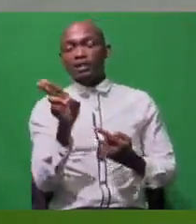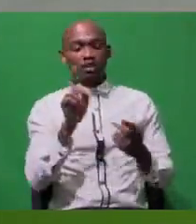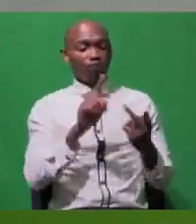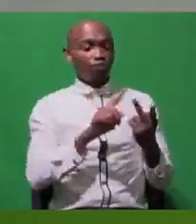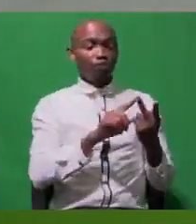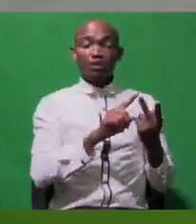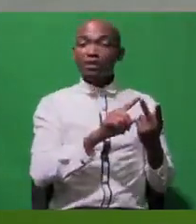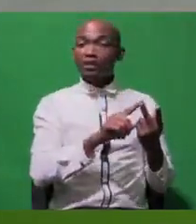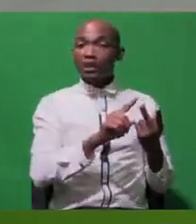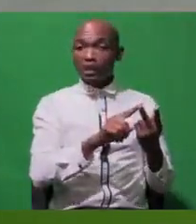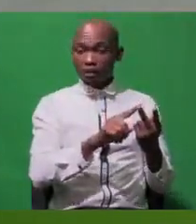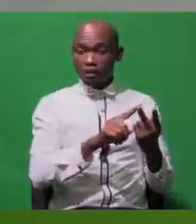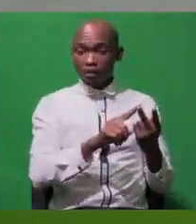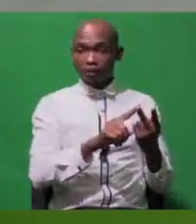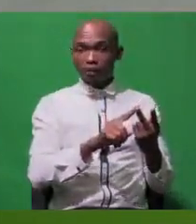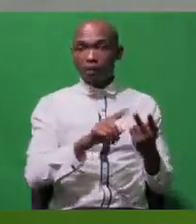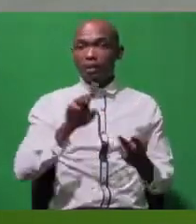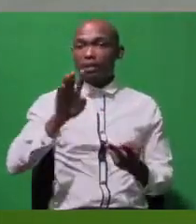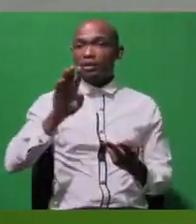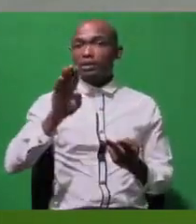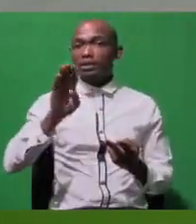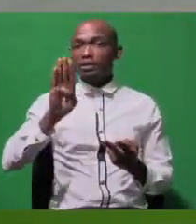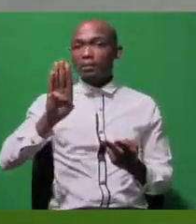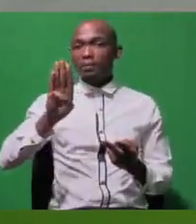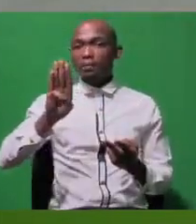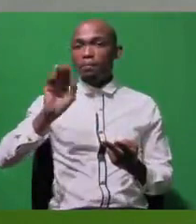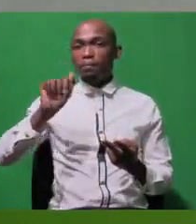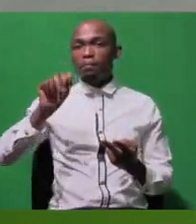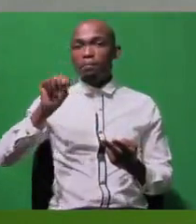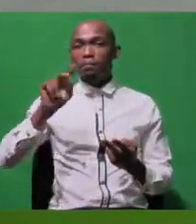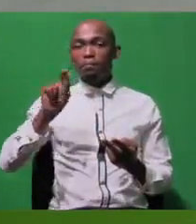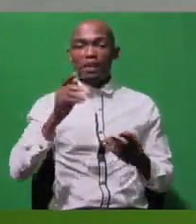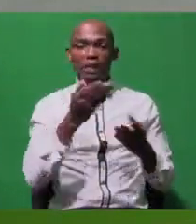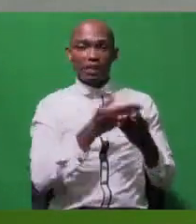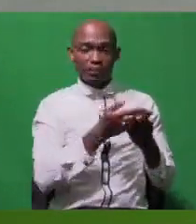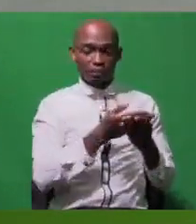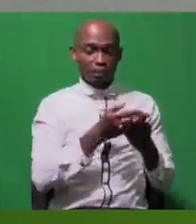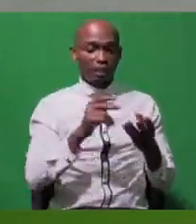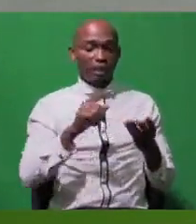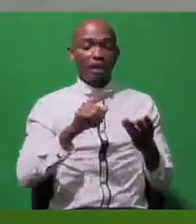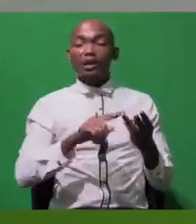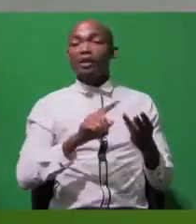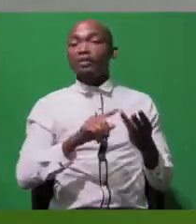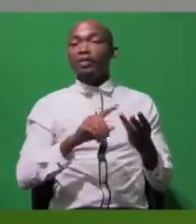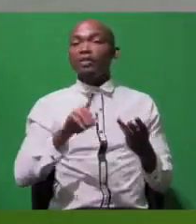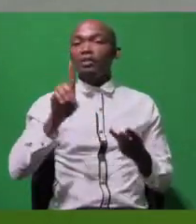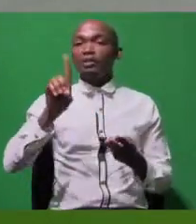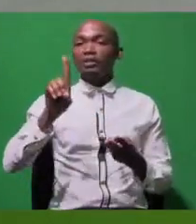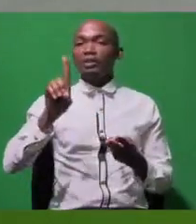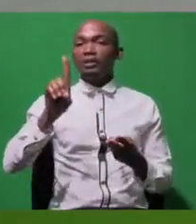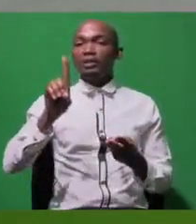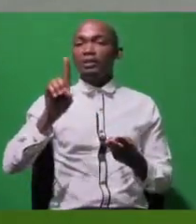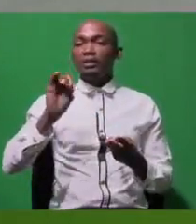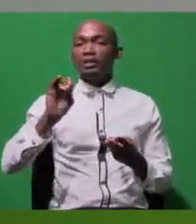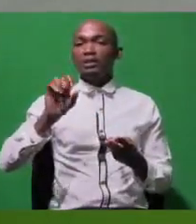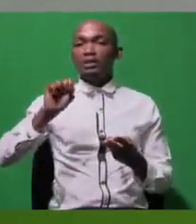Second one is bank. And the third one is discount.